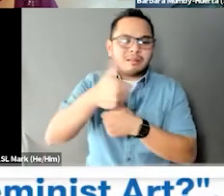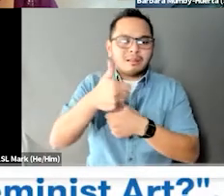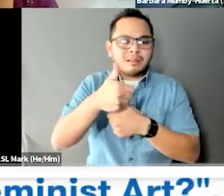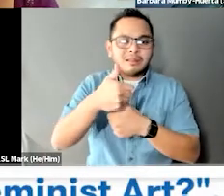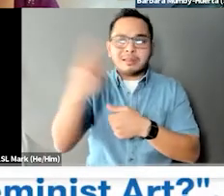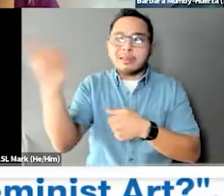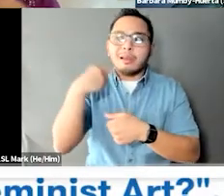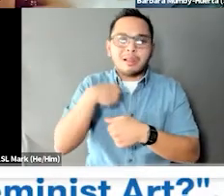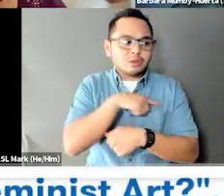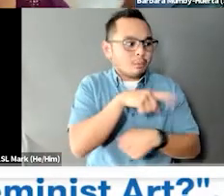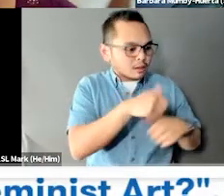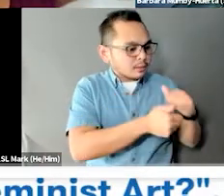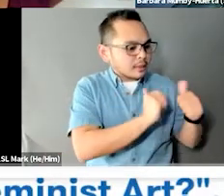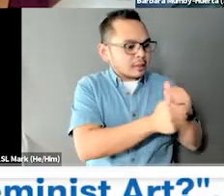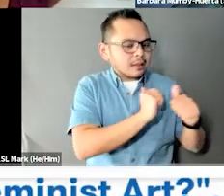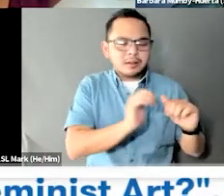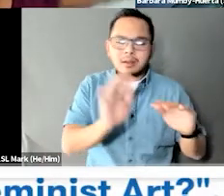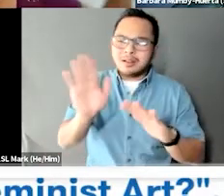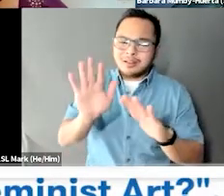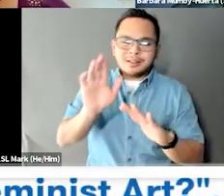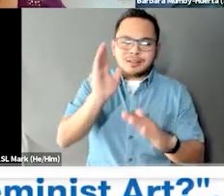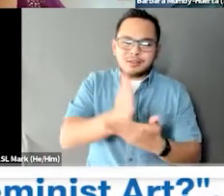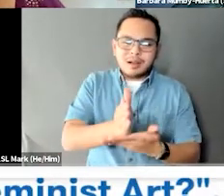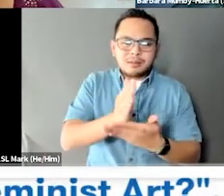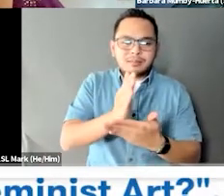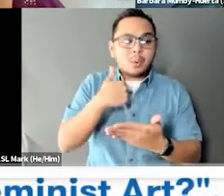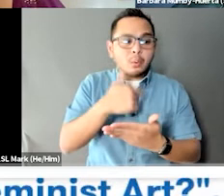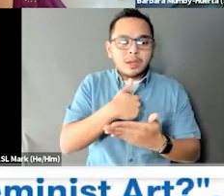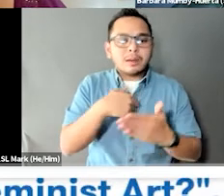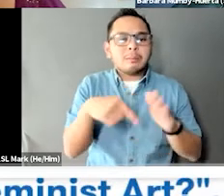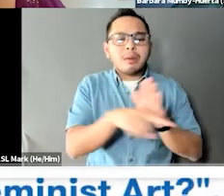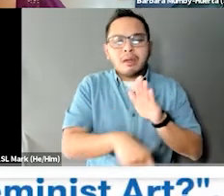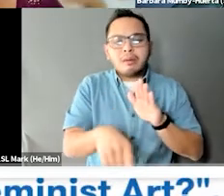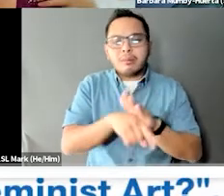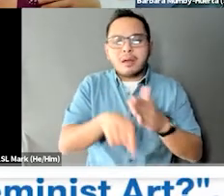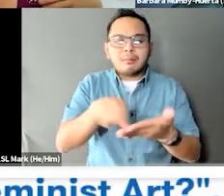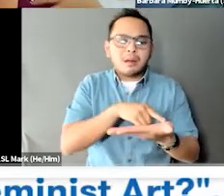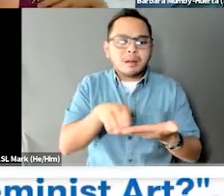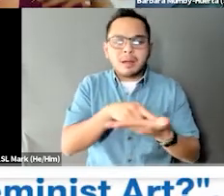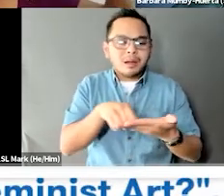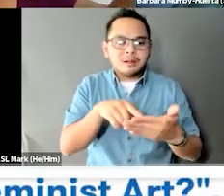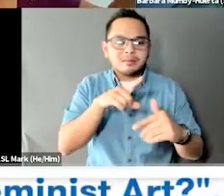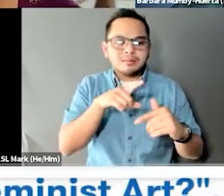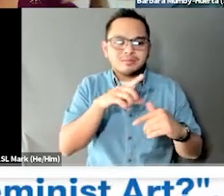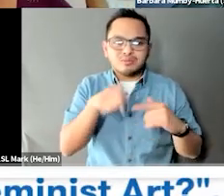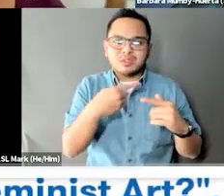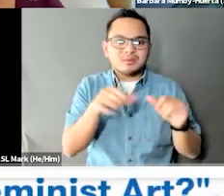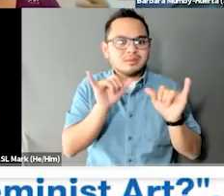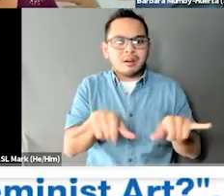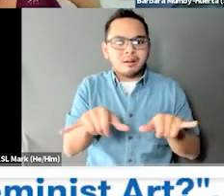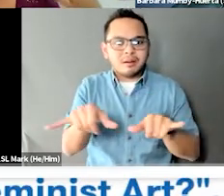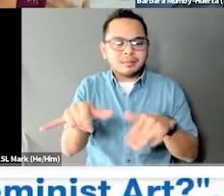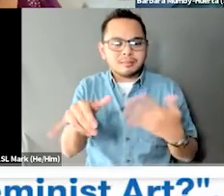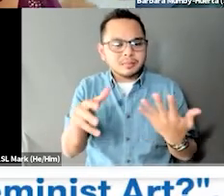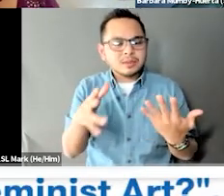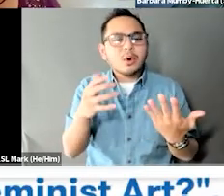other, because all we do is keep tearing each other down. We can't get anywhere. So I'm hoping when I paint these, I just want to put the